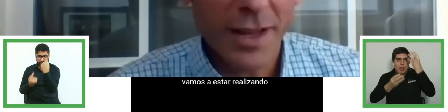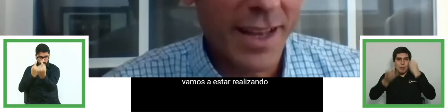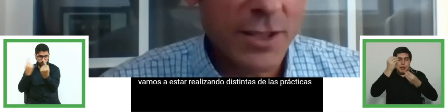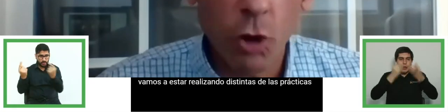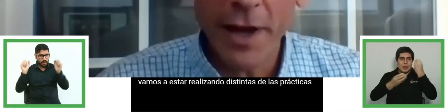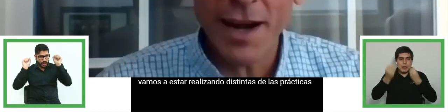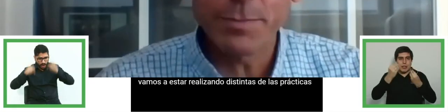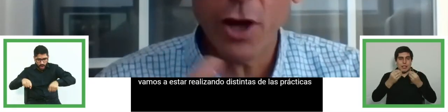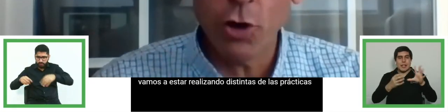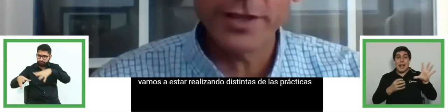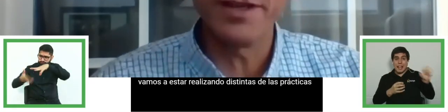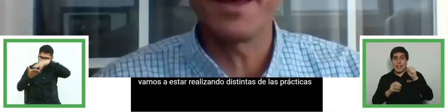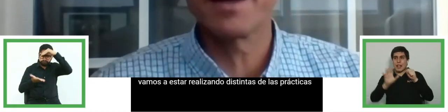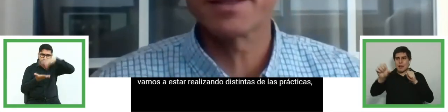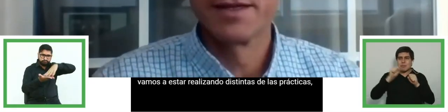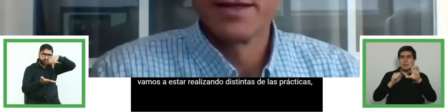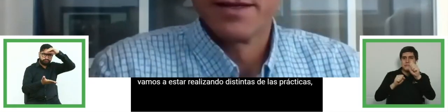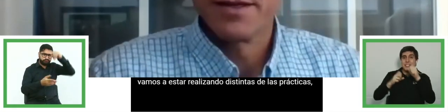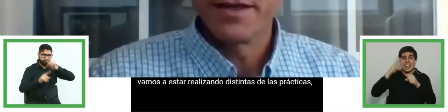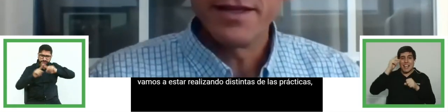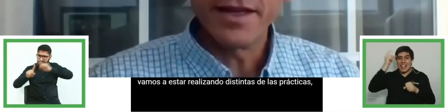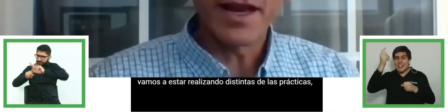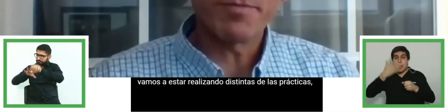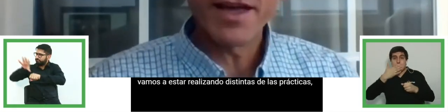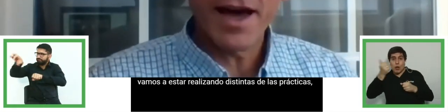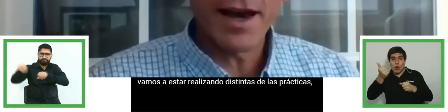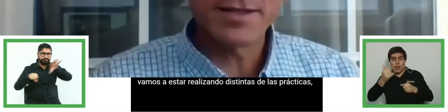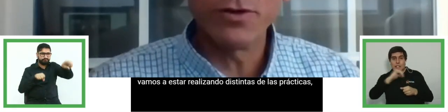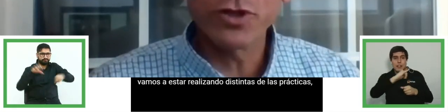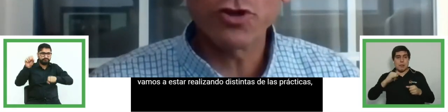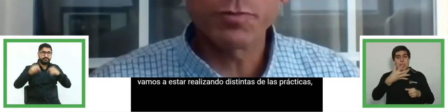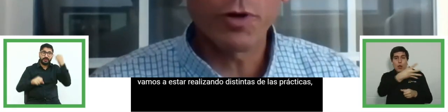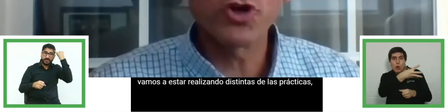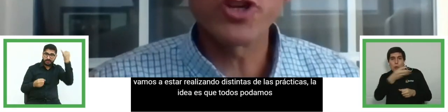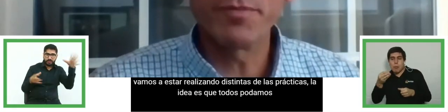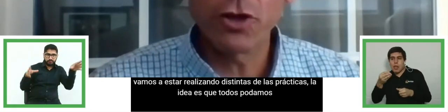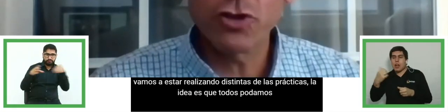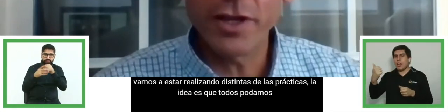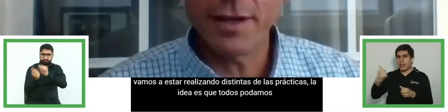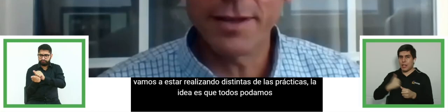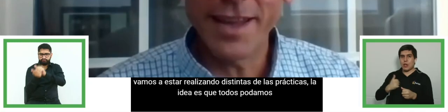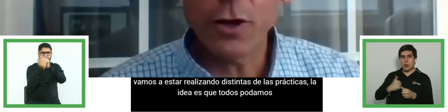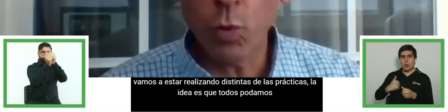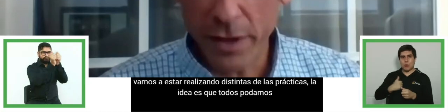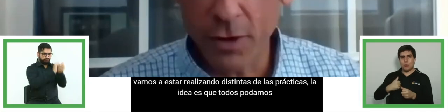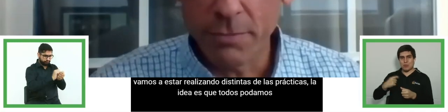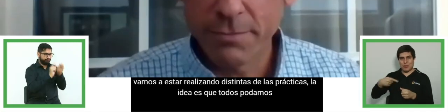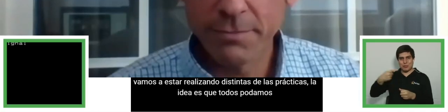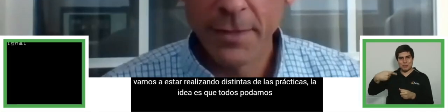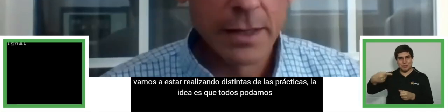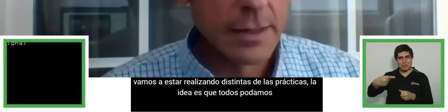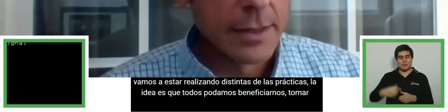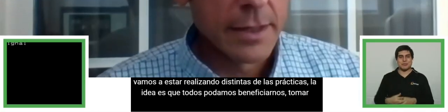best ideas and try to apply them in our own areas.